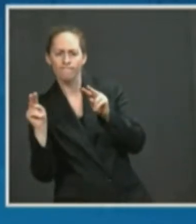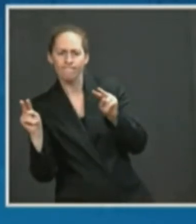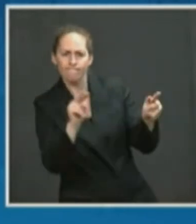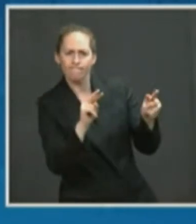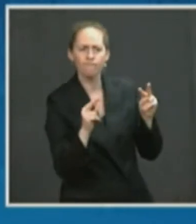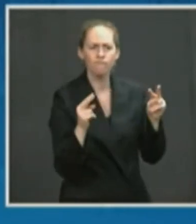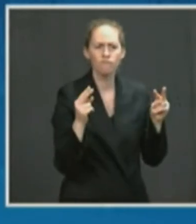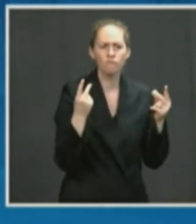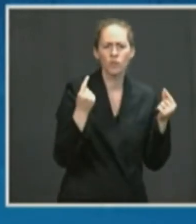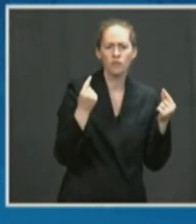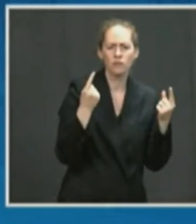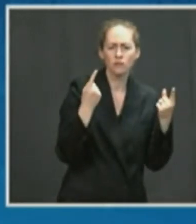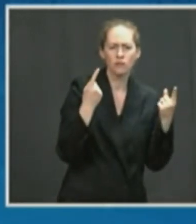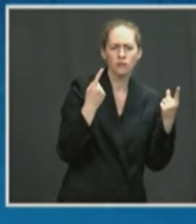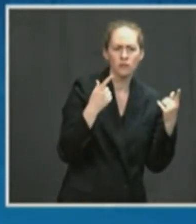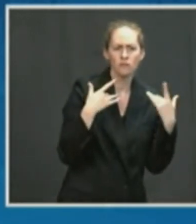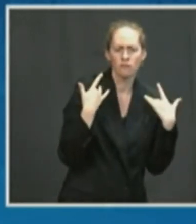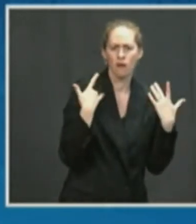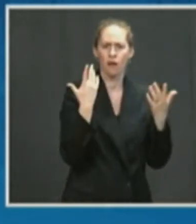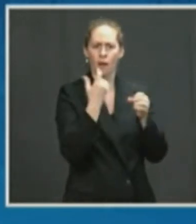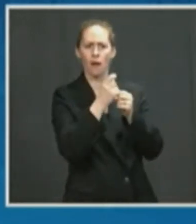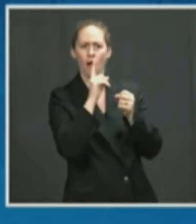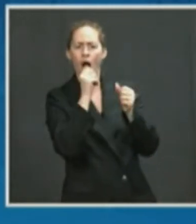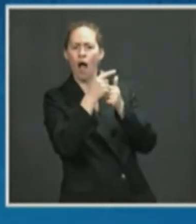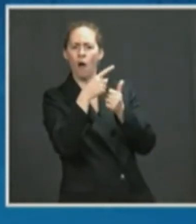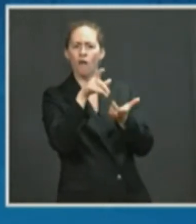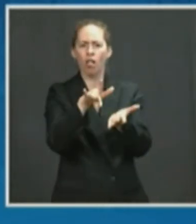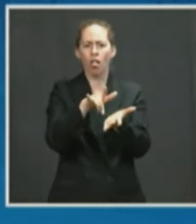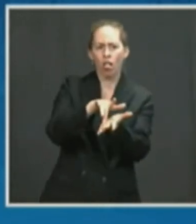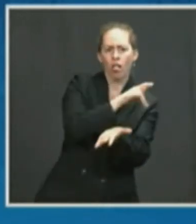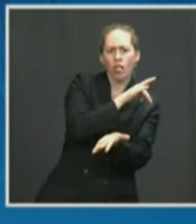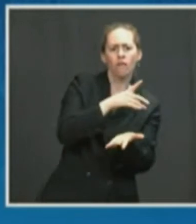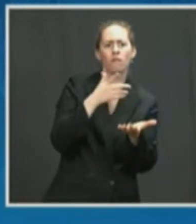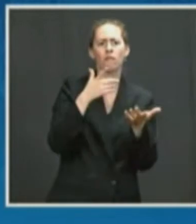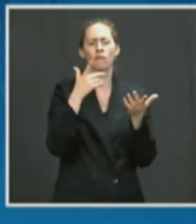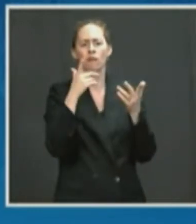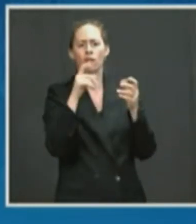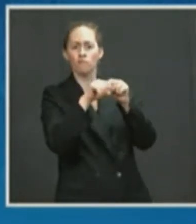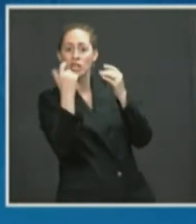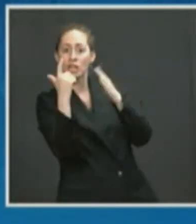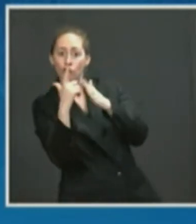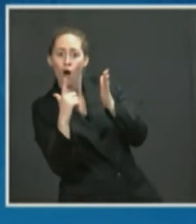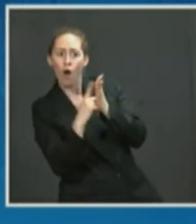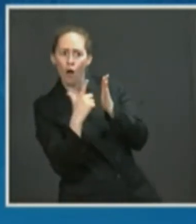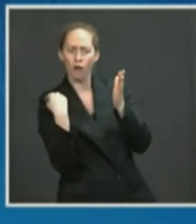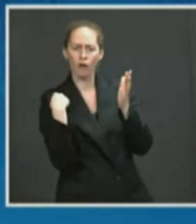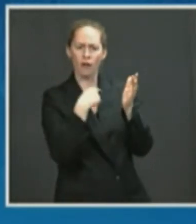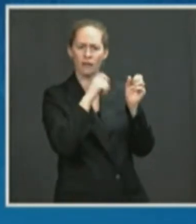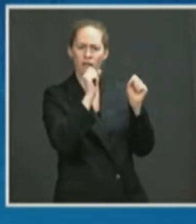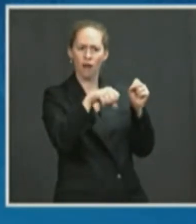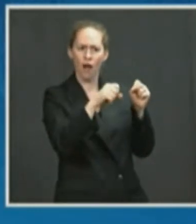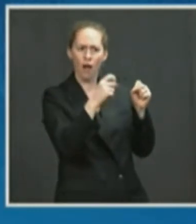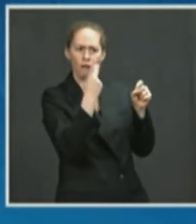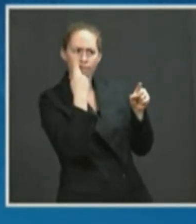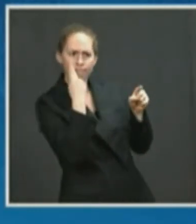abusive and criminal behaviors among people who are predatory in nature and are preying on vulnerable